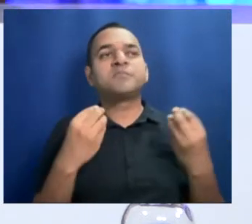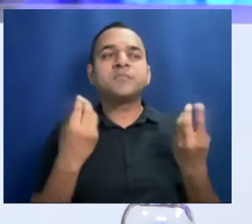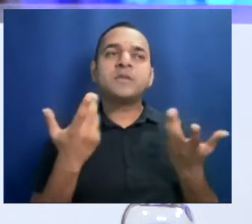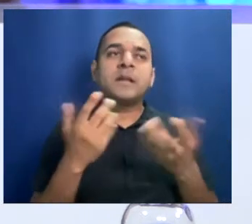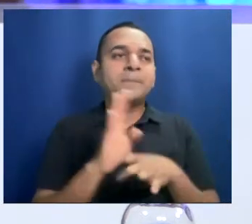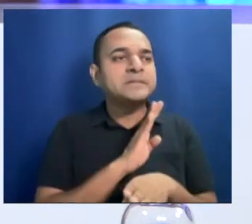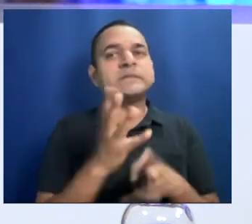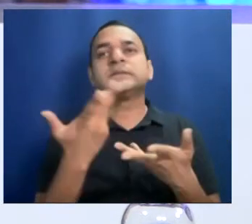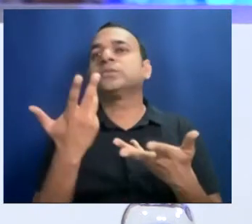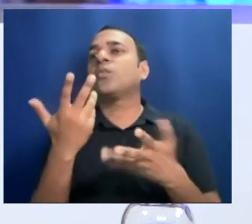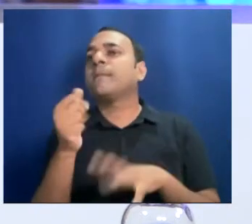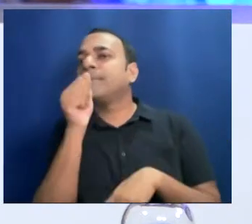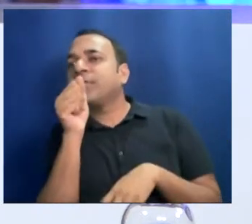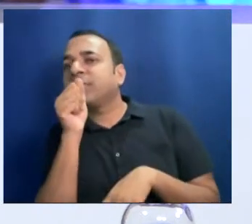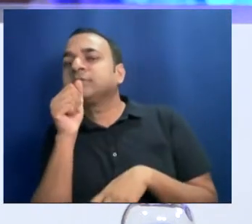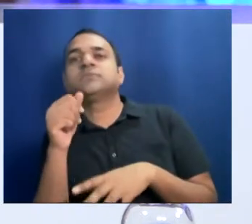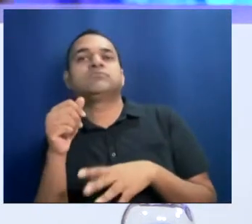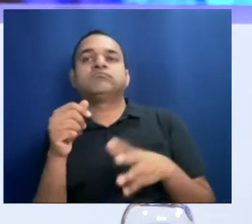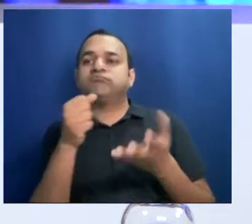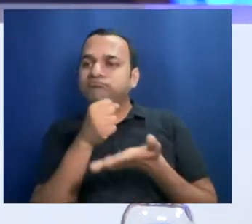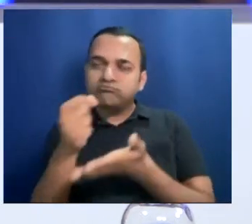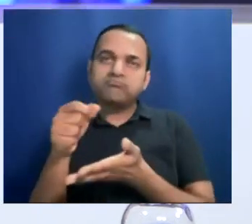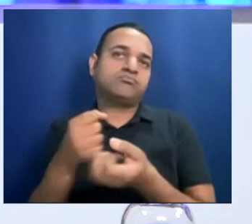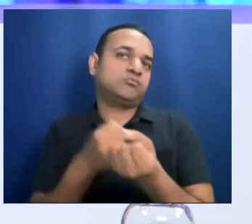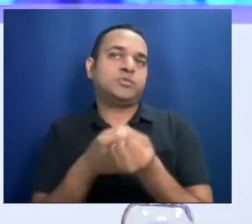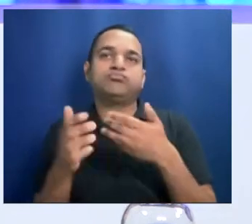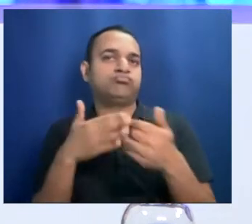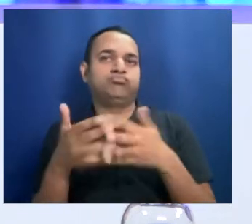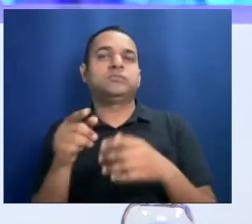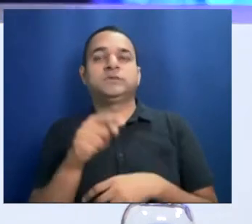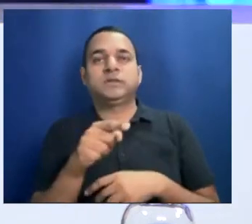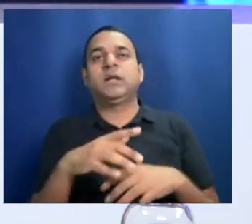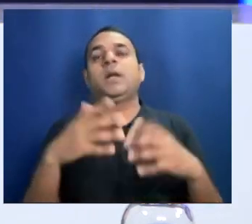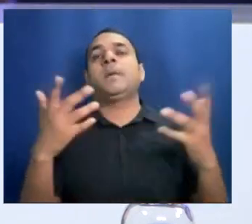to infrastructure, when it comes to how they operate,